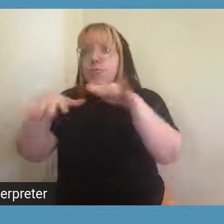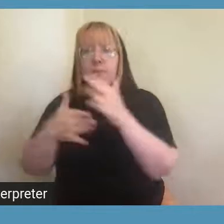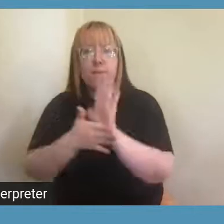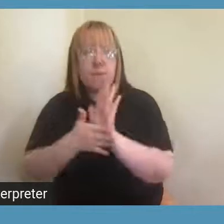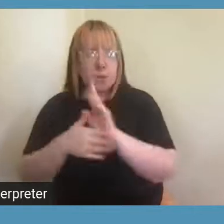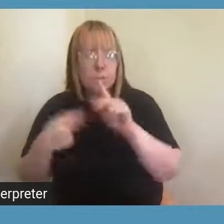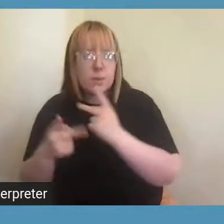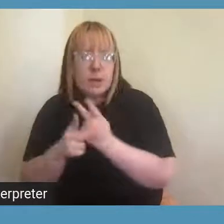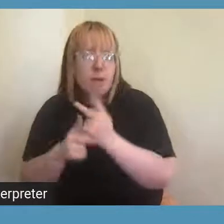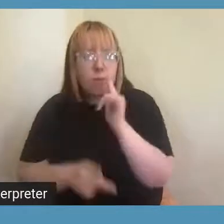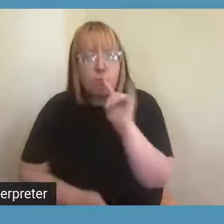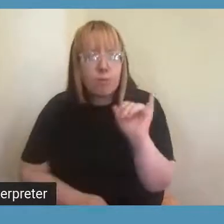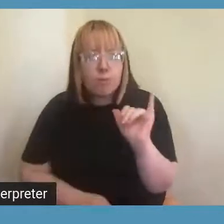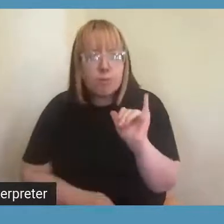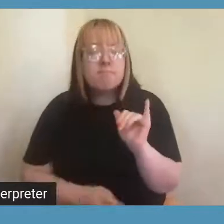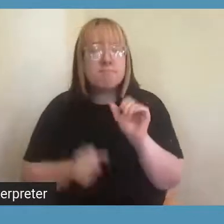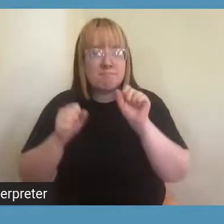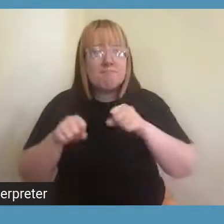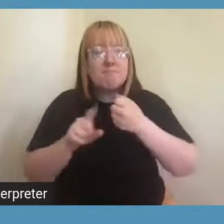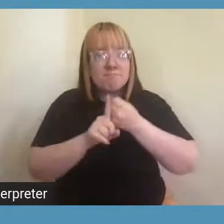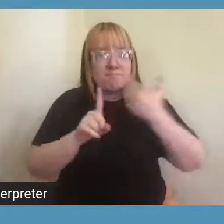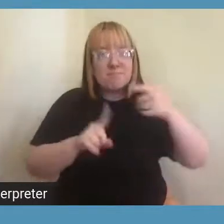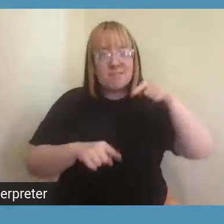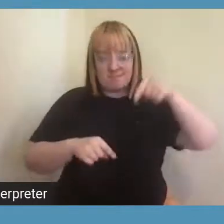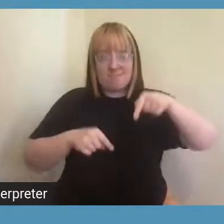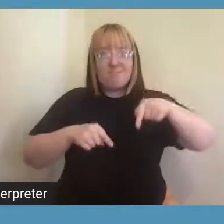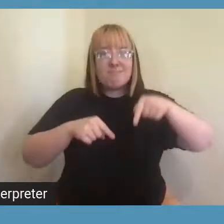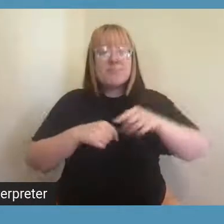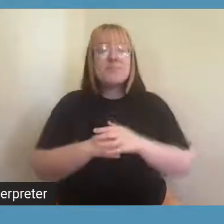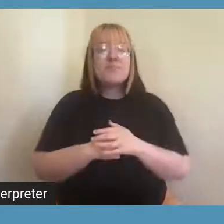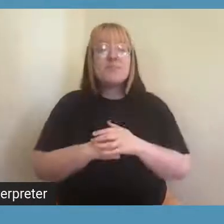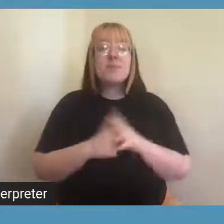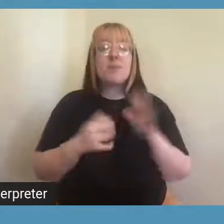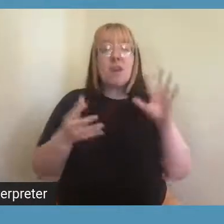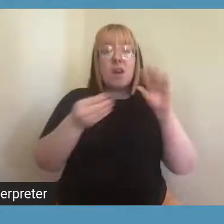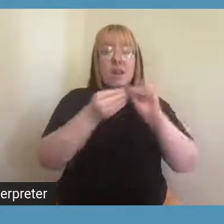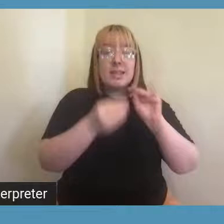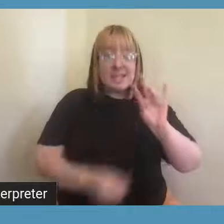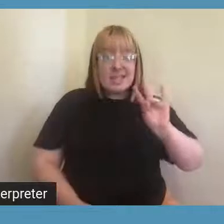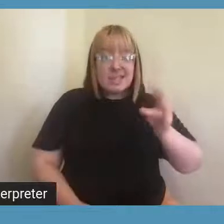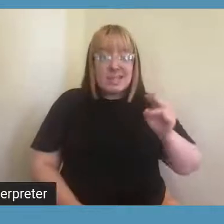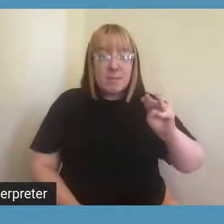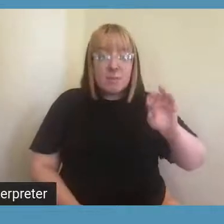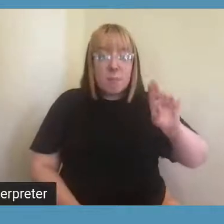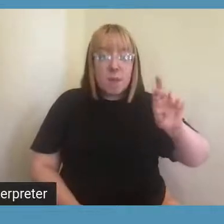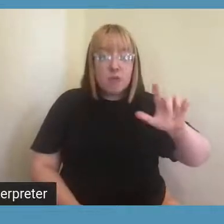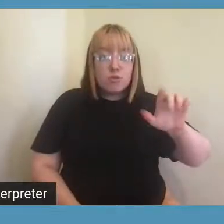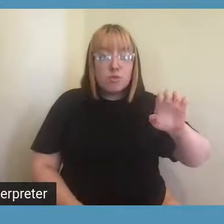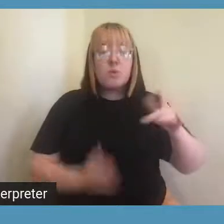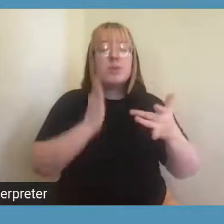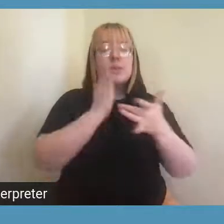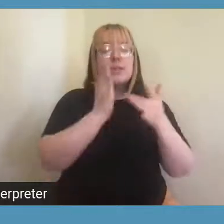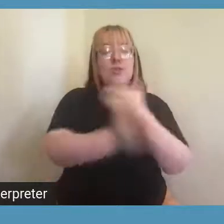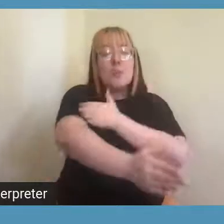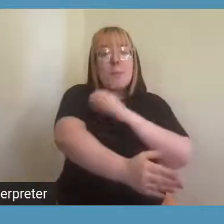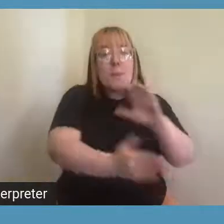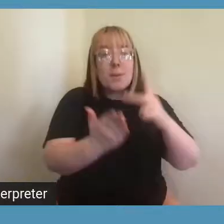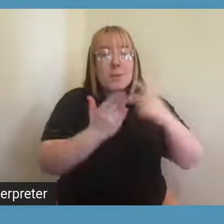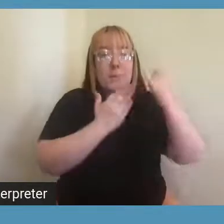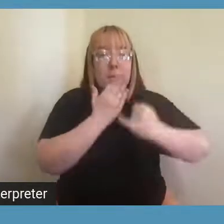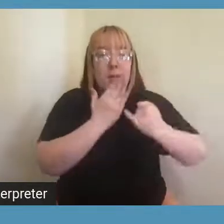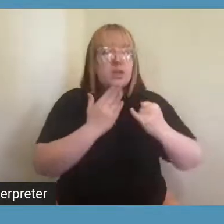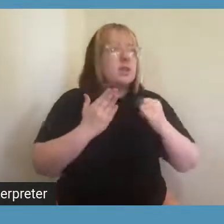is the 7th module of the Digital Empowerment Project, a nationwide initiative organized by the 6 U.S. regional